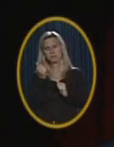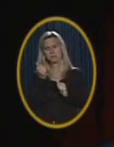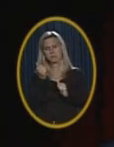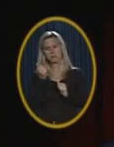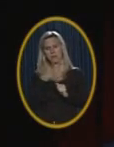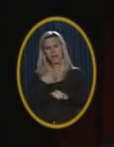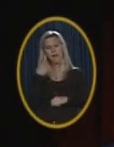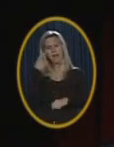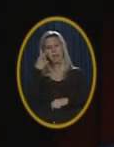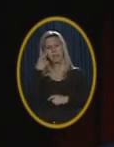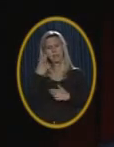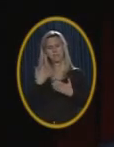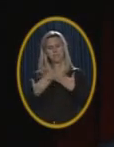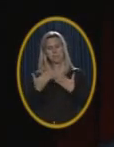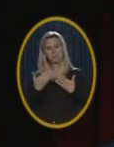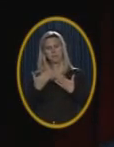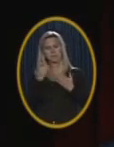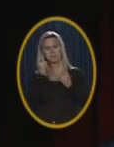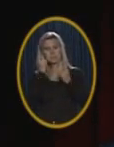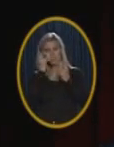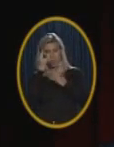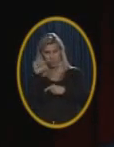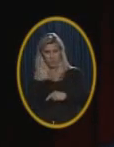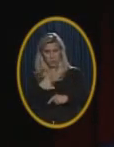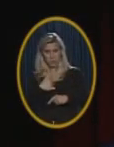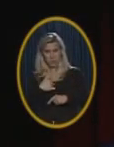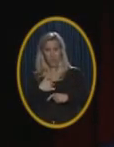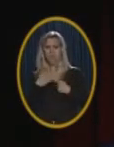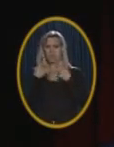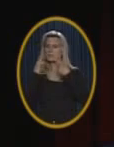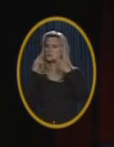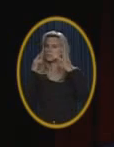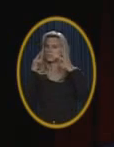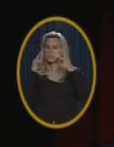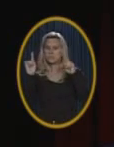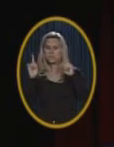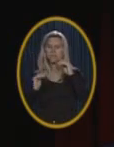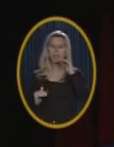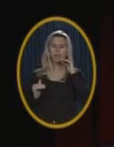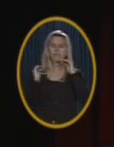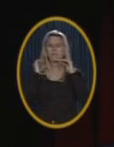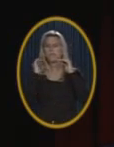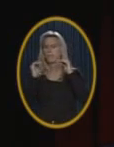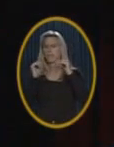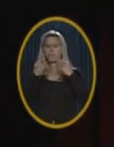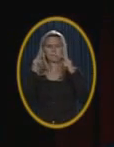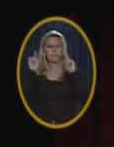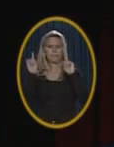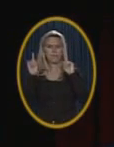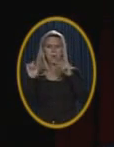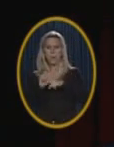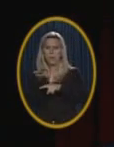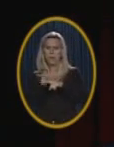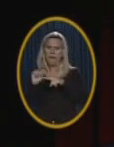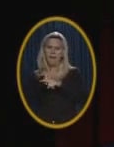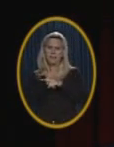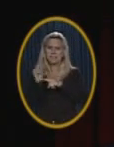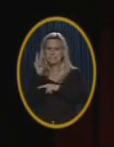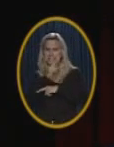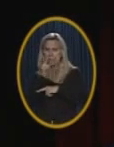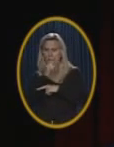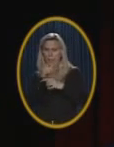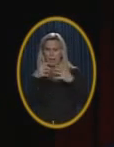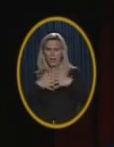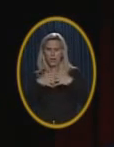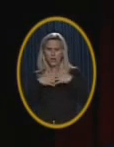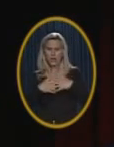I think maybe the surprise was that it worked so well as it did. I mean, we practiced in a simulator, and Neil